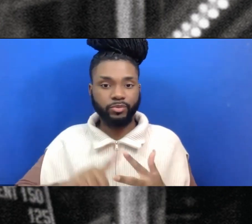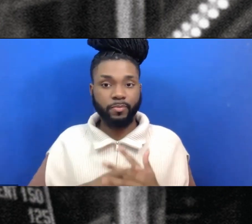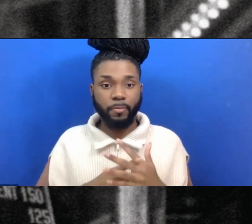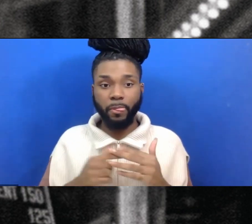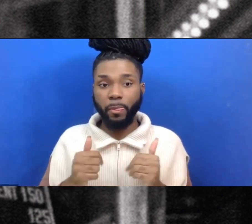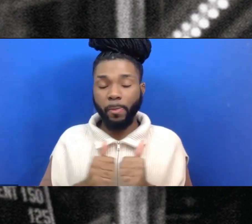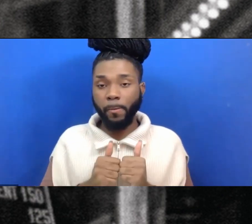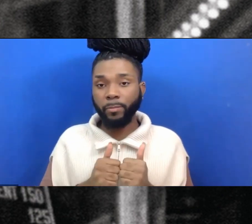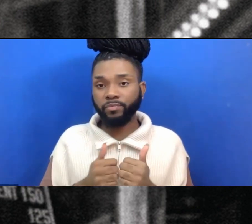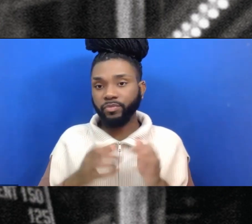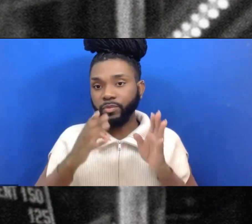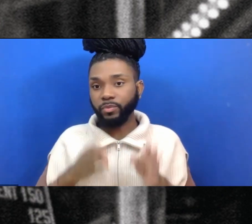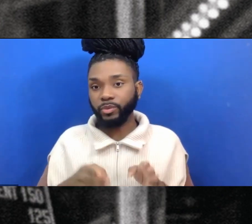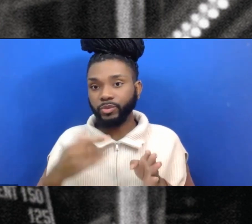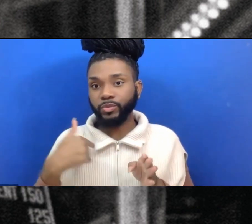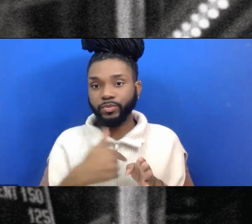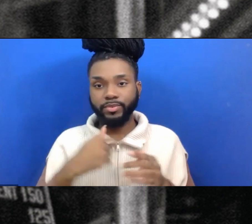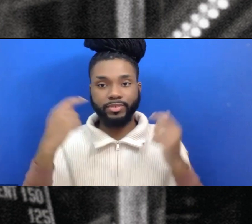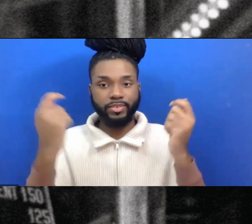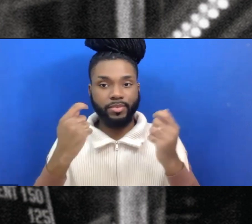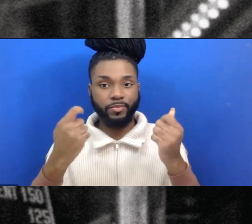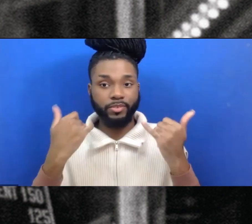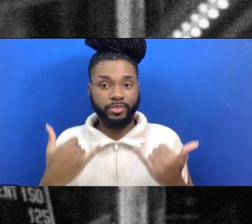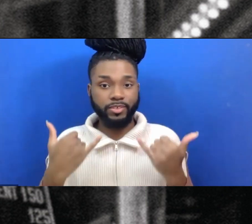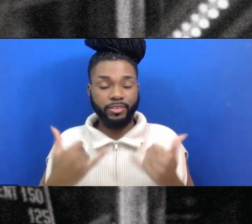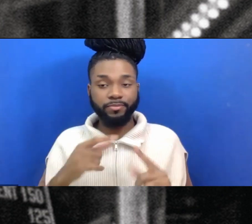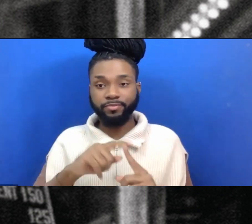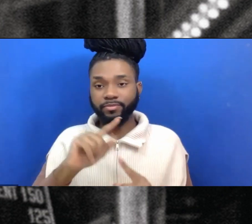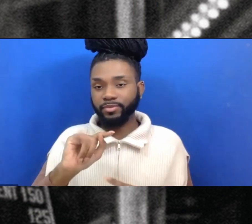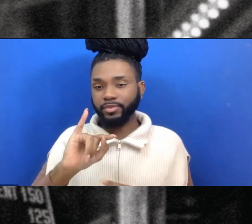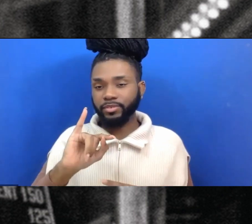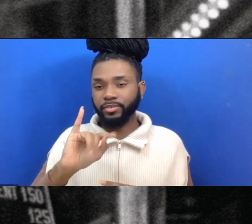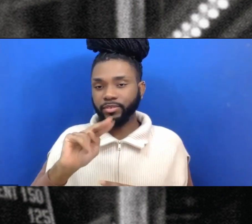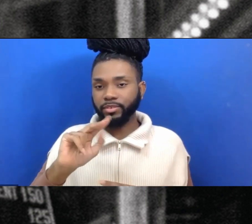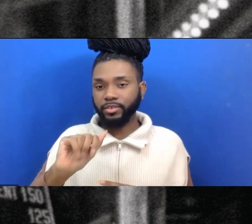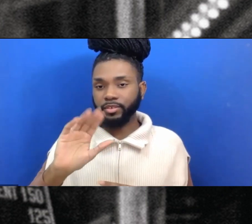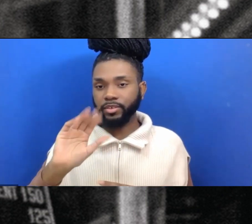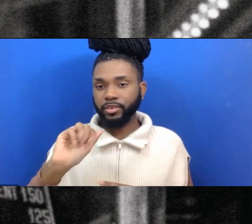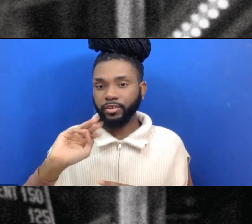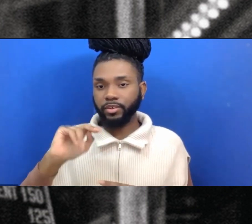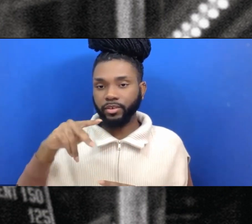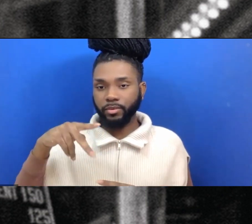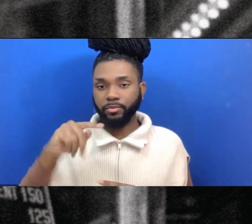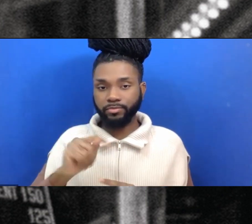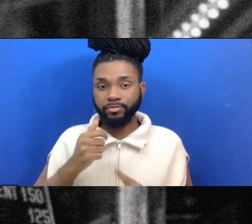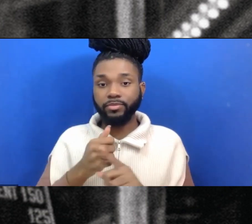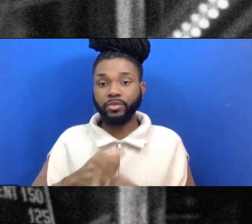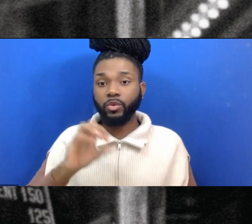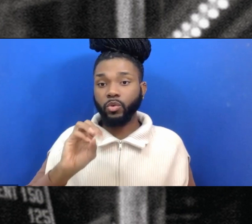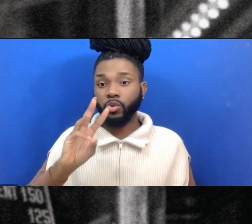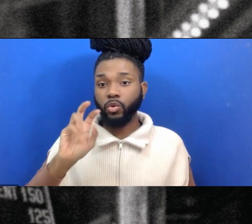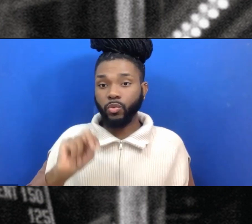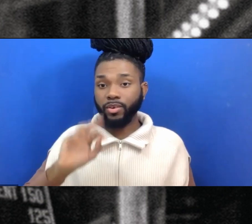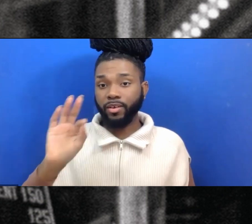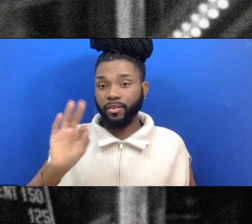with the person we are celebrating today. Tina Campt is the Owen F.